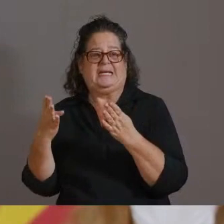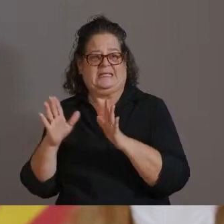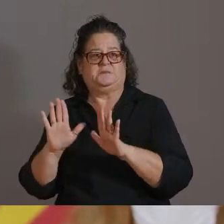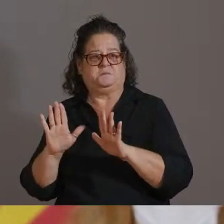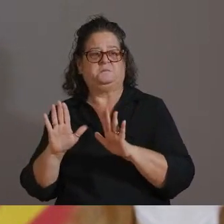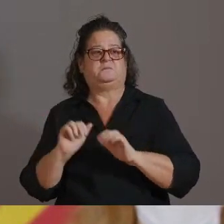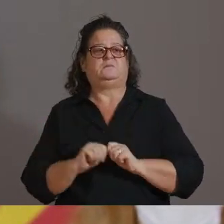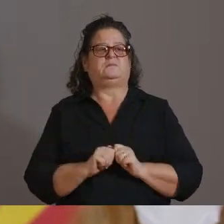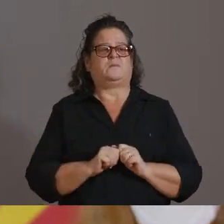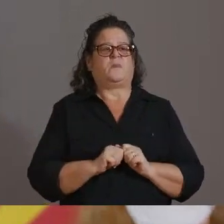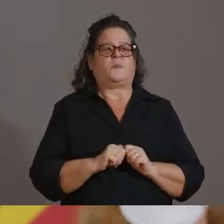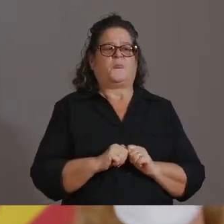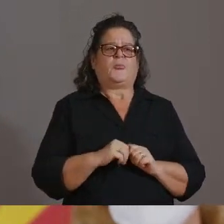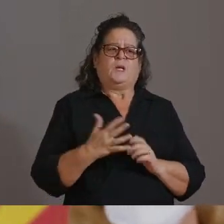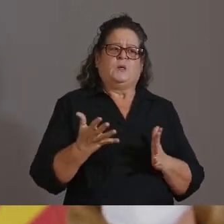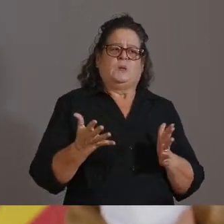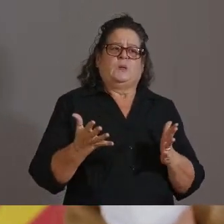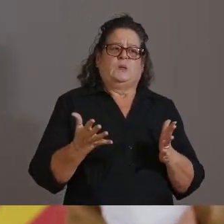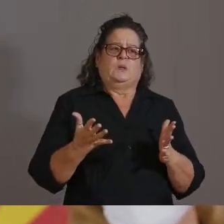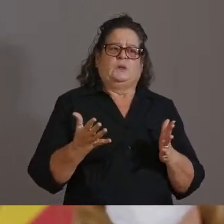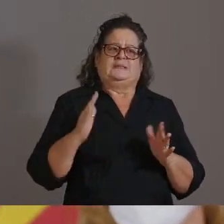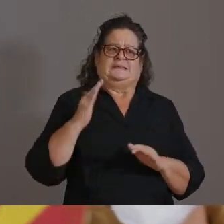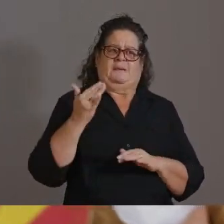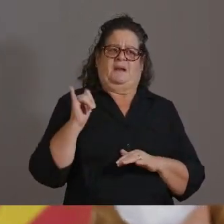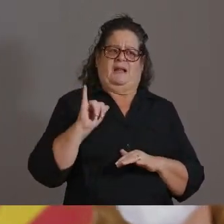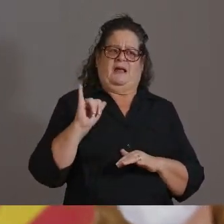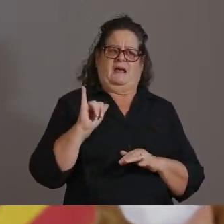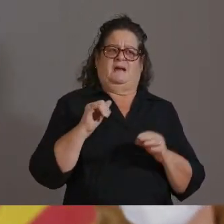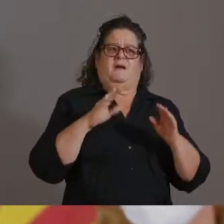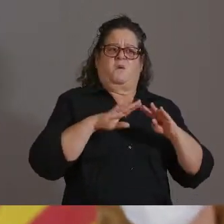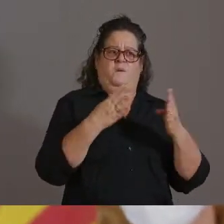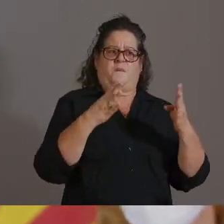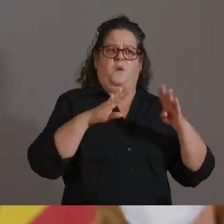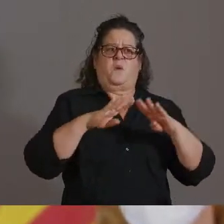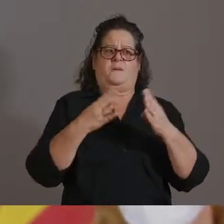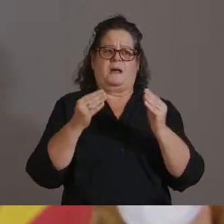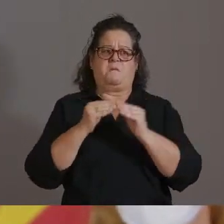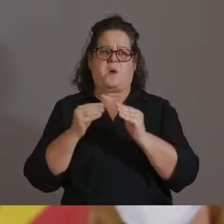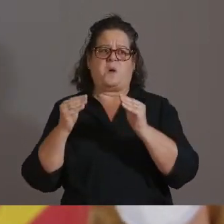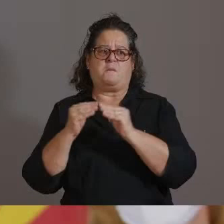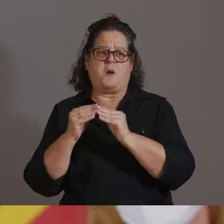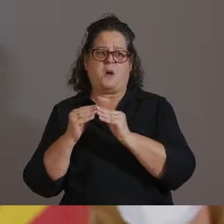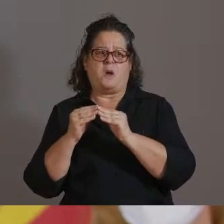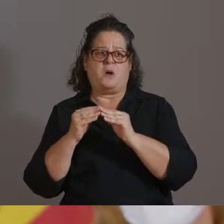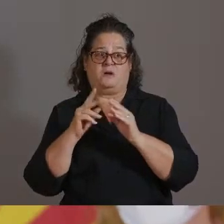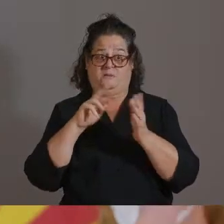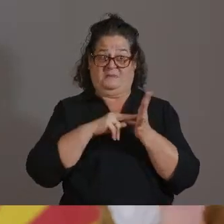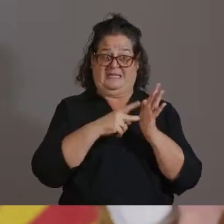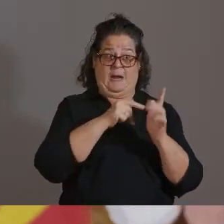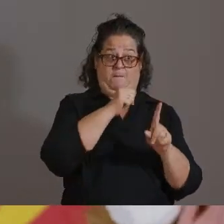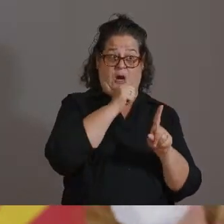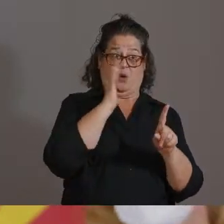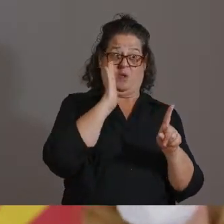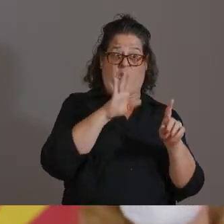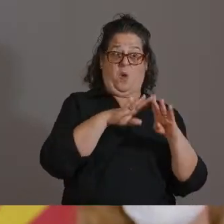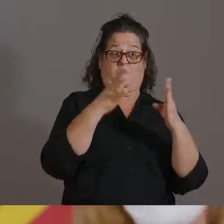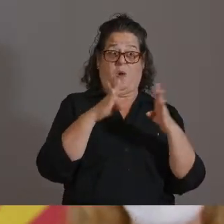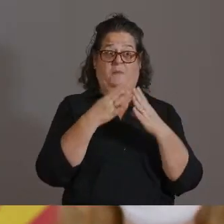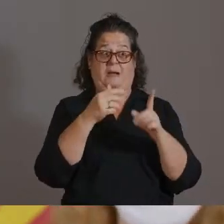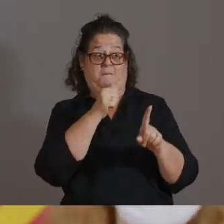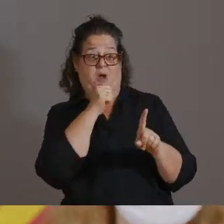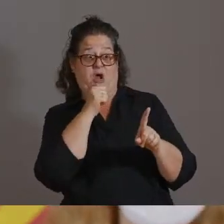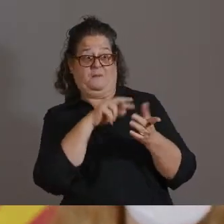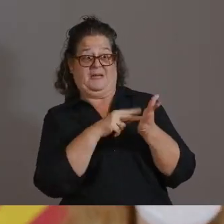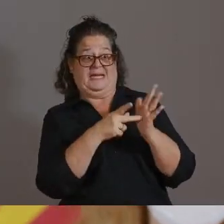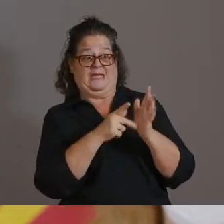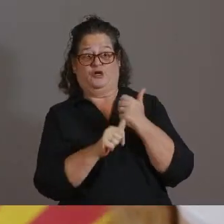bars are applying to reopen. Are you at all concerned that opening these bars could be putting schools at risk, because we do know that gatherings at